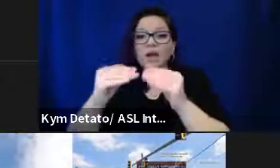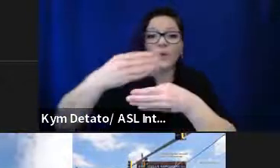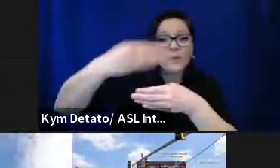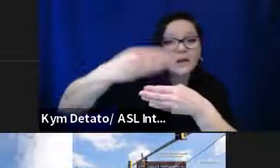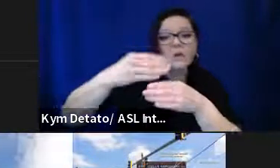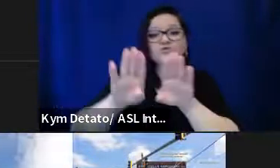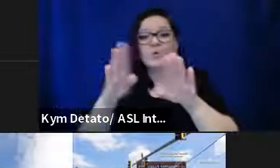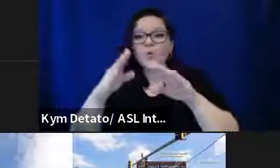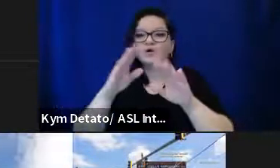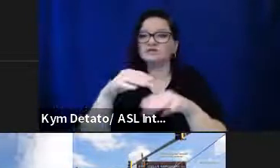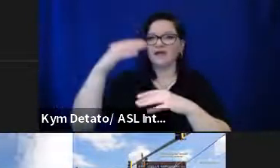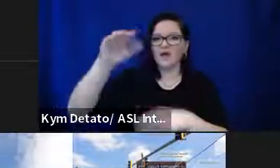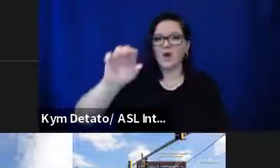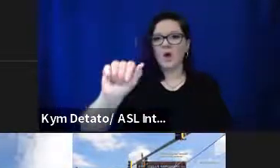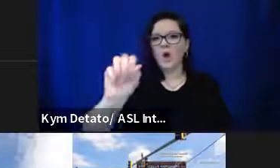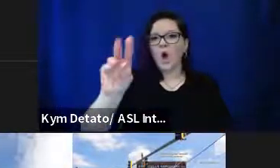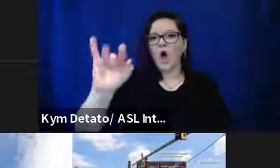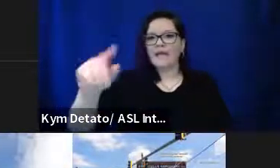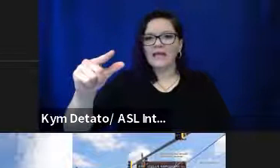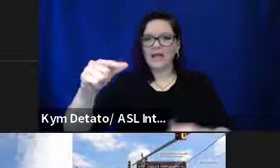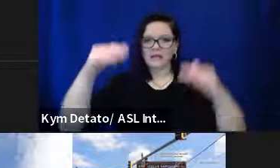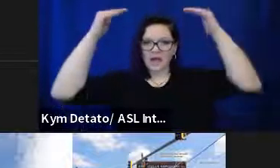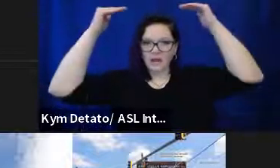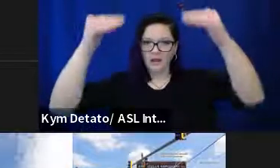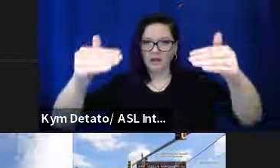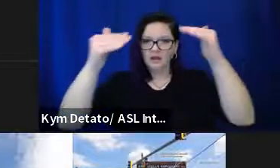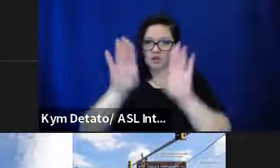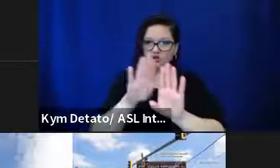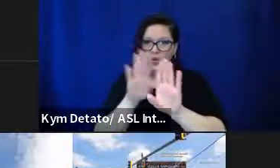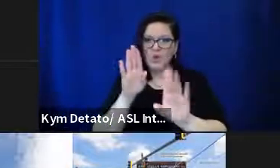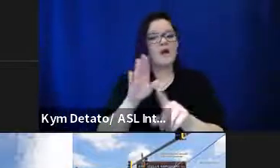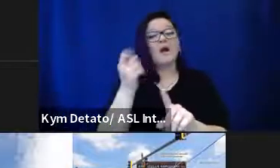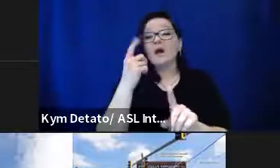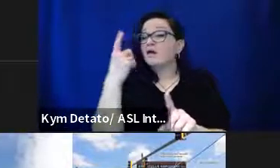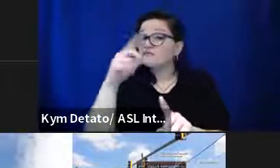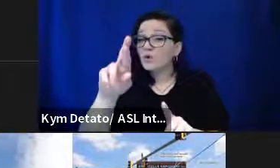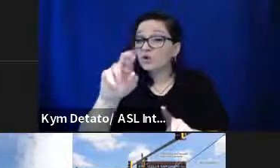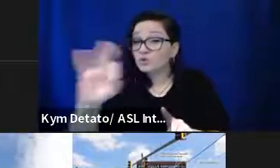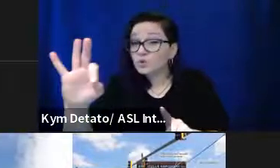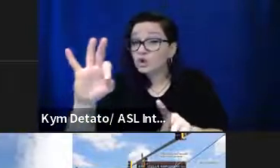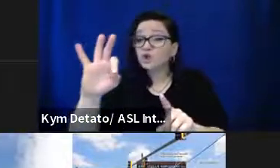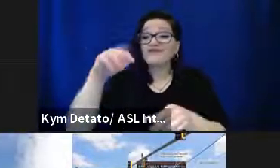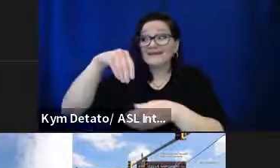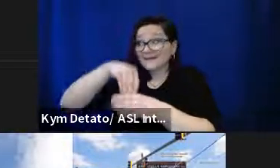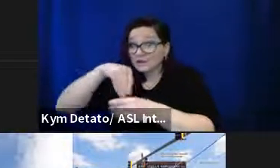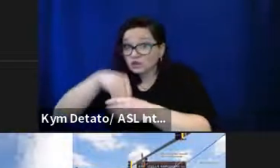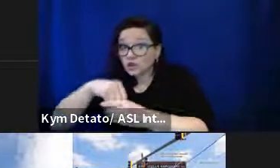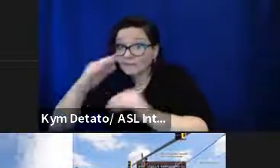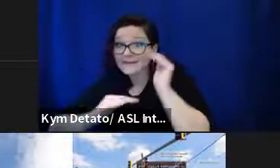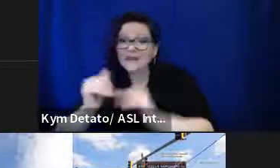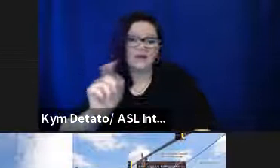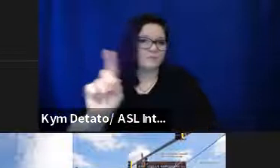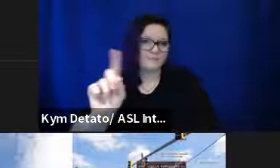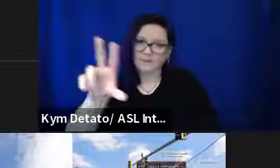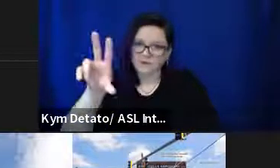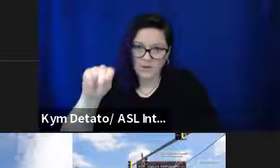awnings replacement, lighting, and signage. This cannot be used for roof repairs or anything internal inside the building. So this is